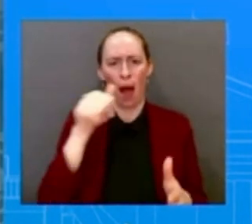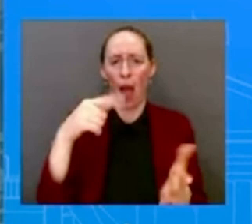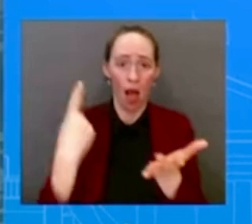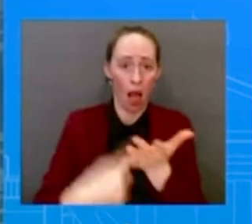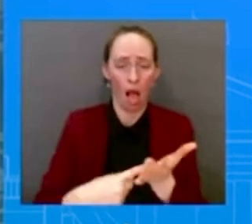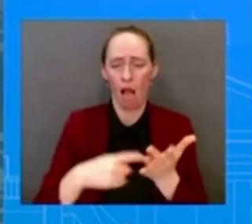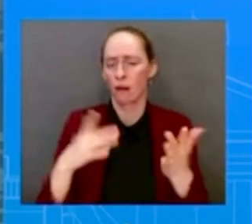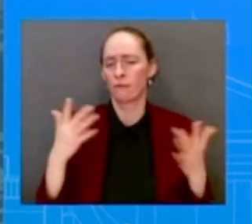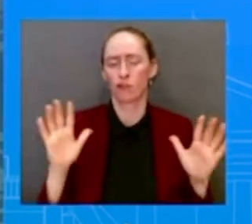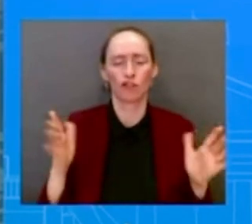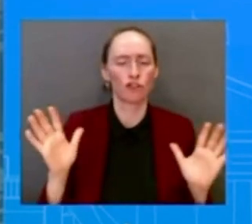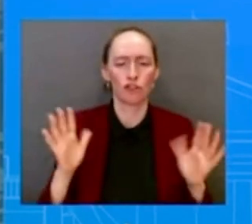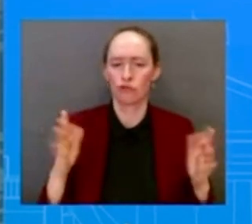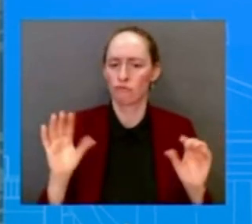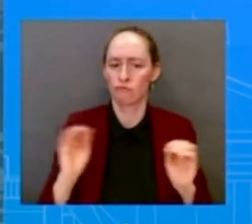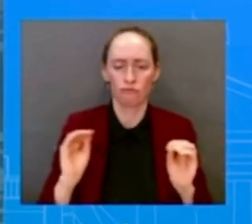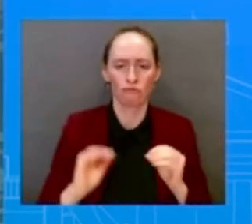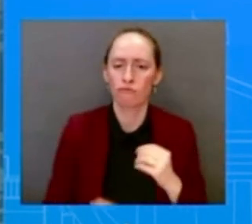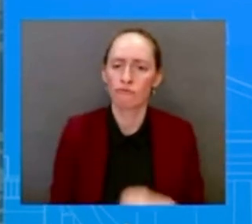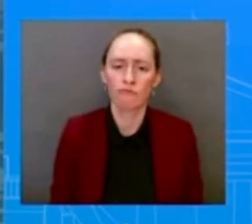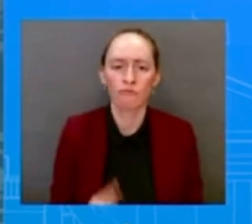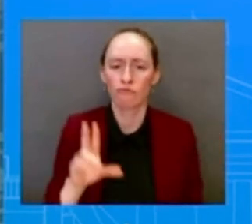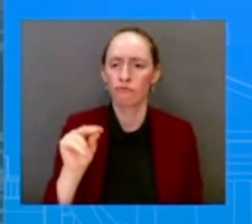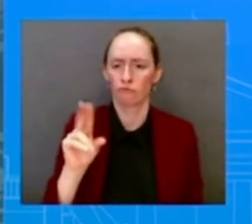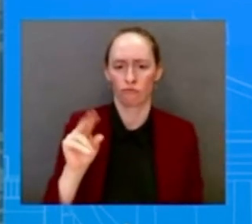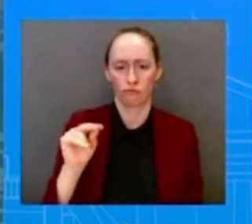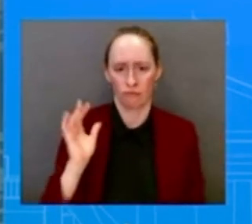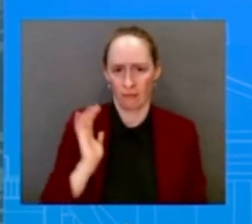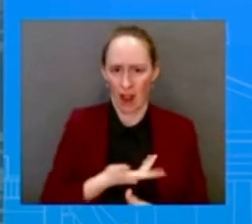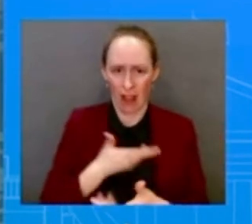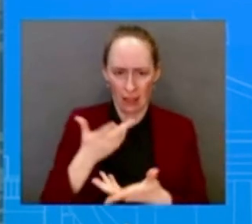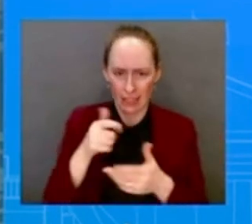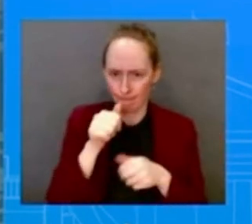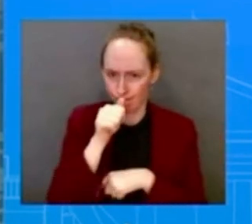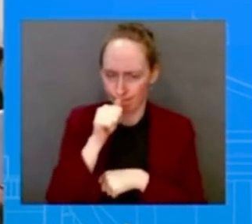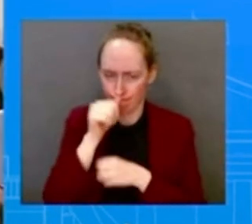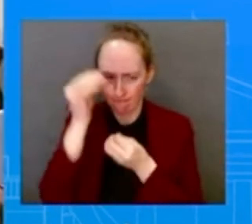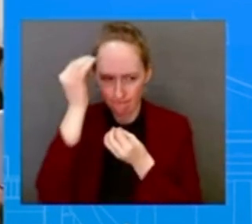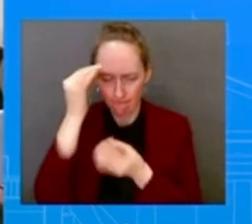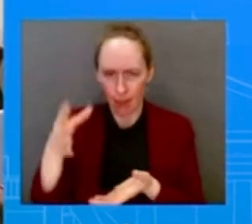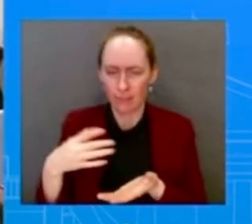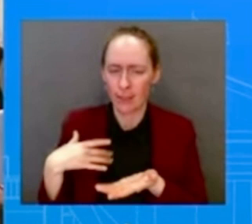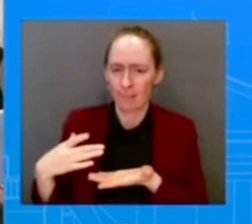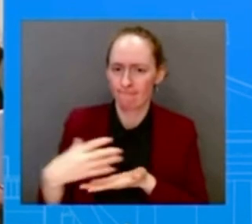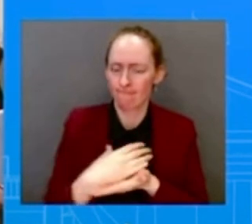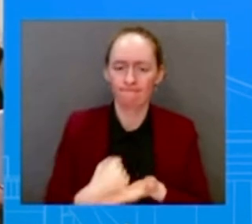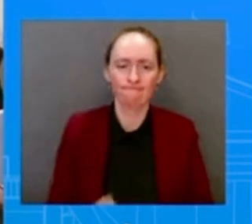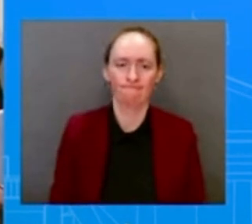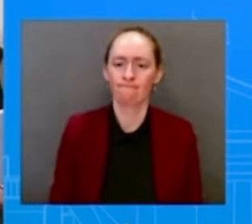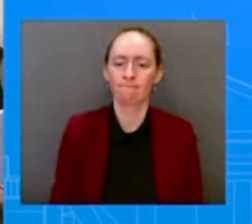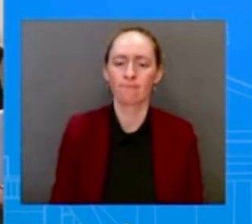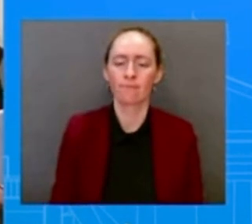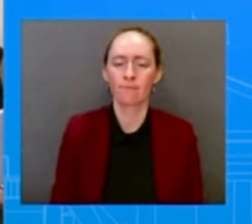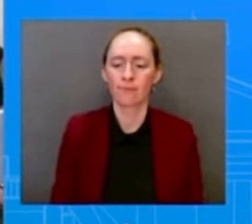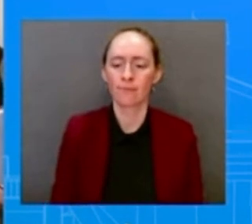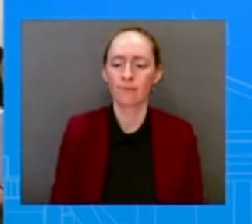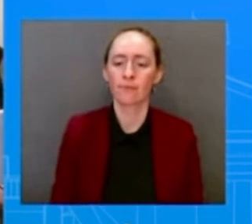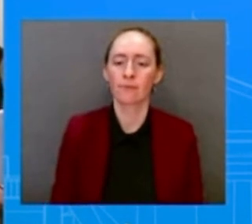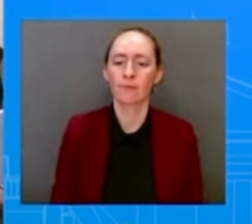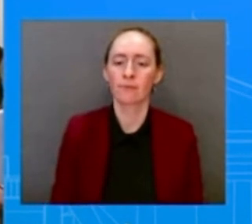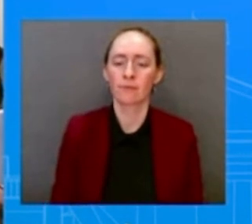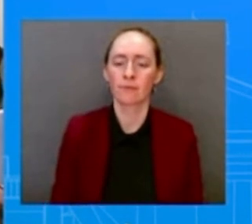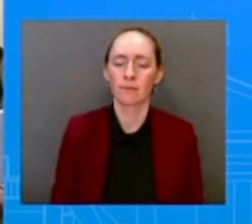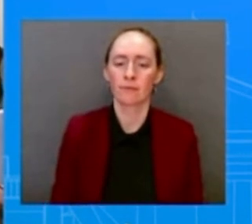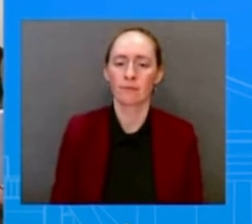Thank you, Karine. Admiral, there's been warnings from the Ukrainians as well as intelligence agencies in both Europe and here that as